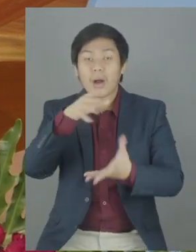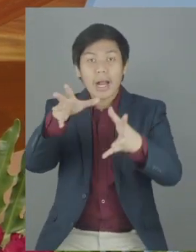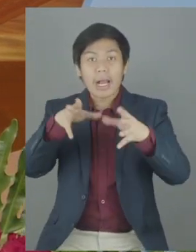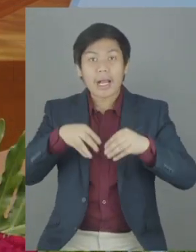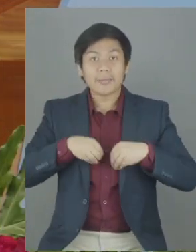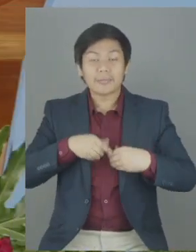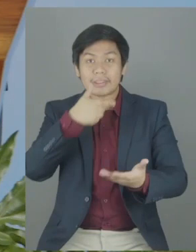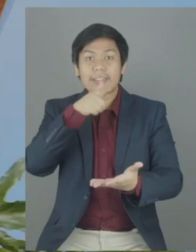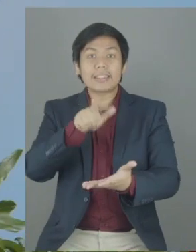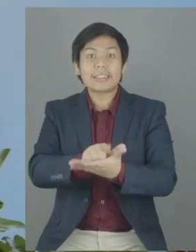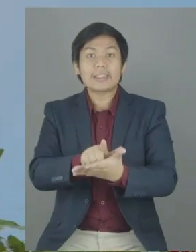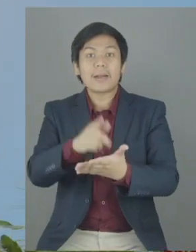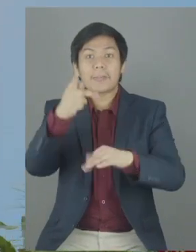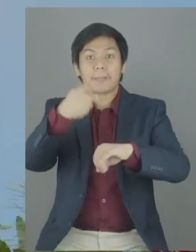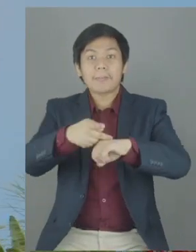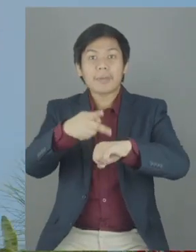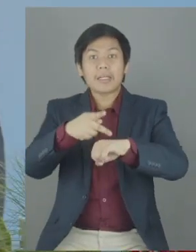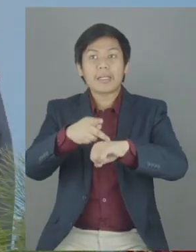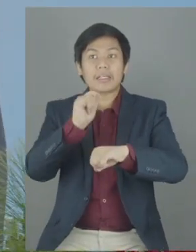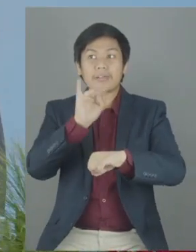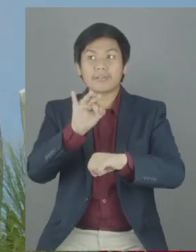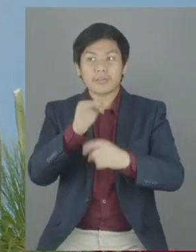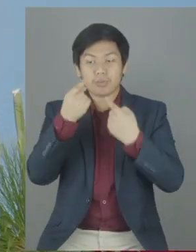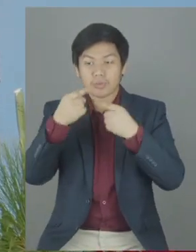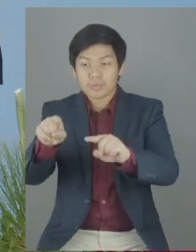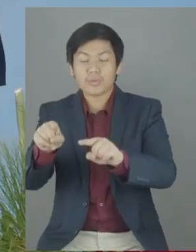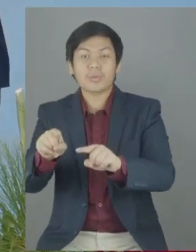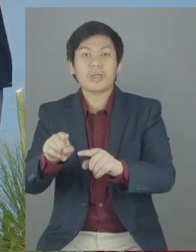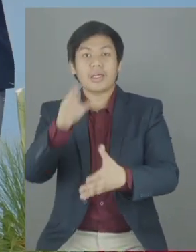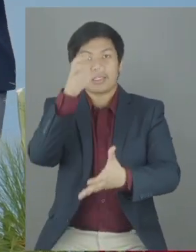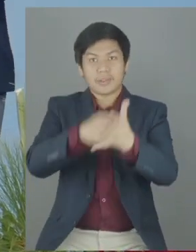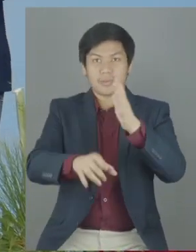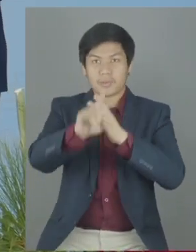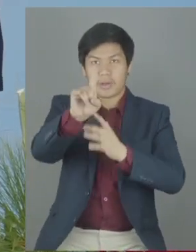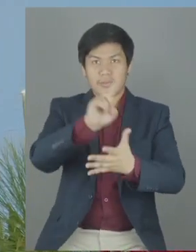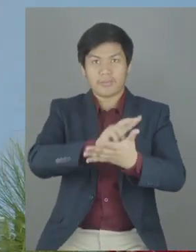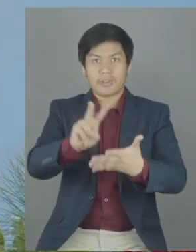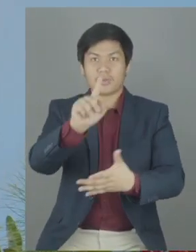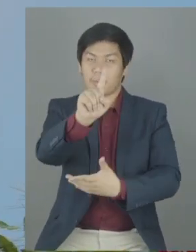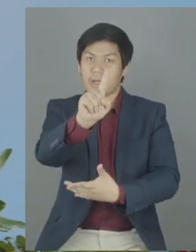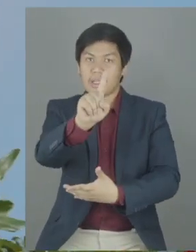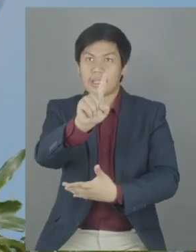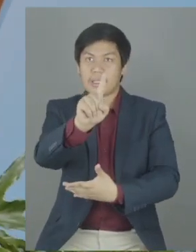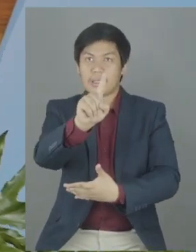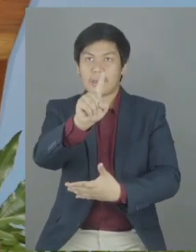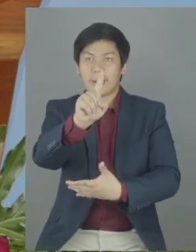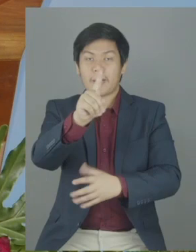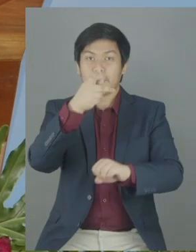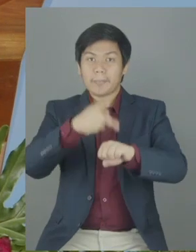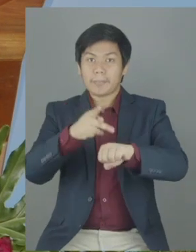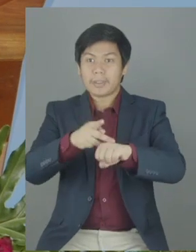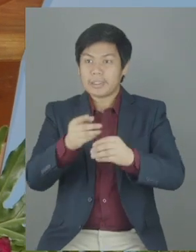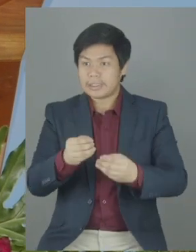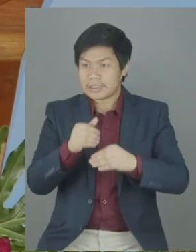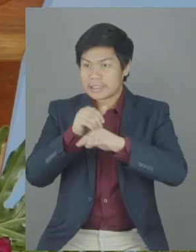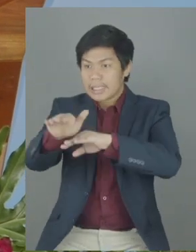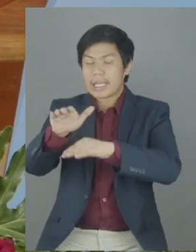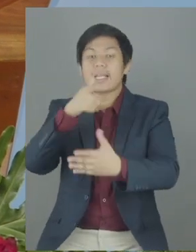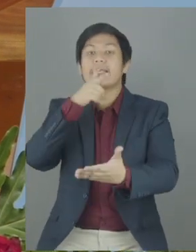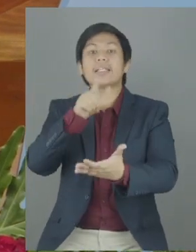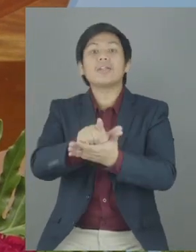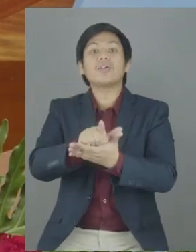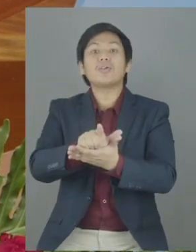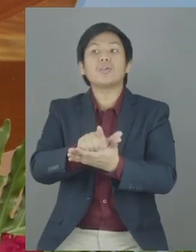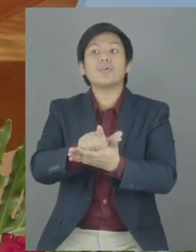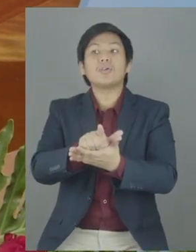were the recipients? If you would go to chapter 1, verse 1, the recipients were,